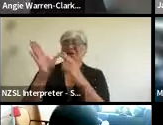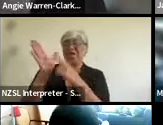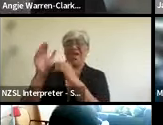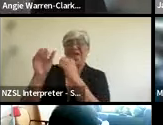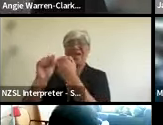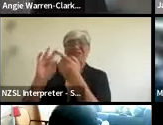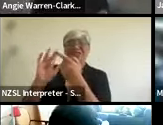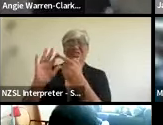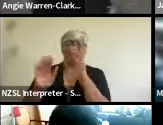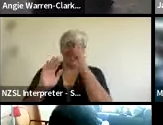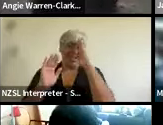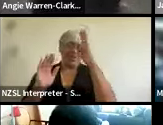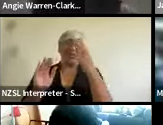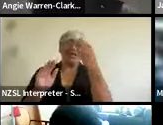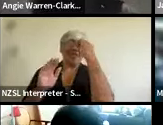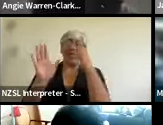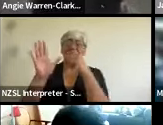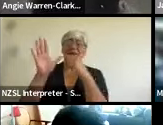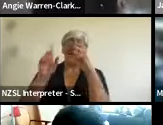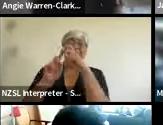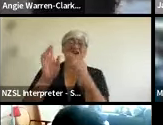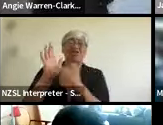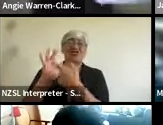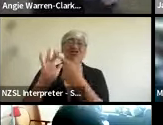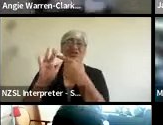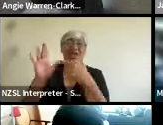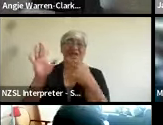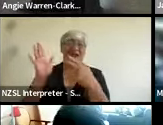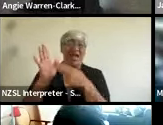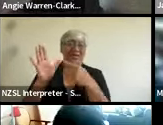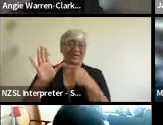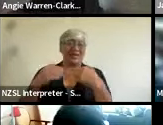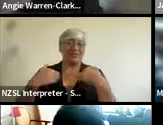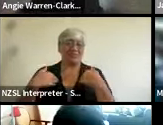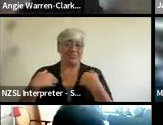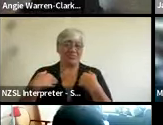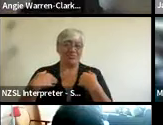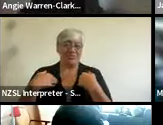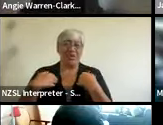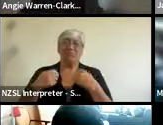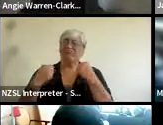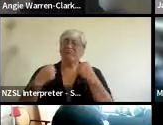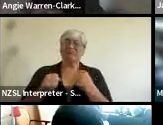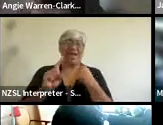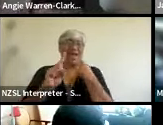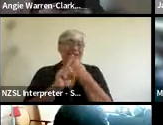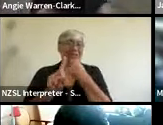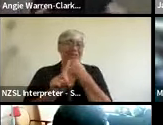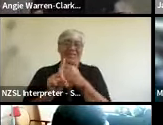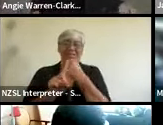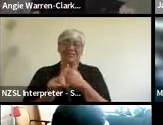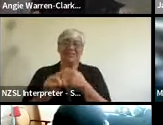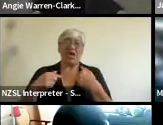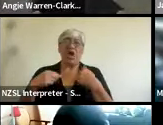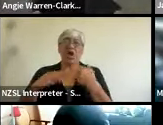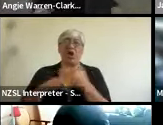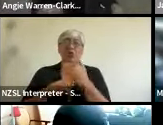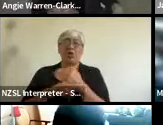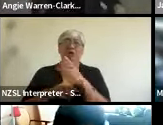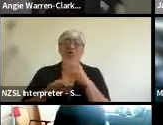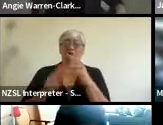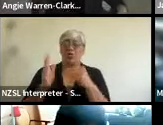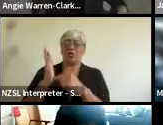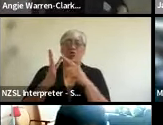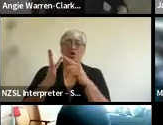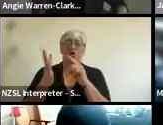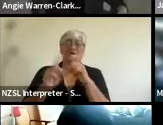my name is Adriana van Altvorst, and I am a child advocate and working for Child Advocacy New